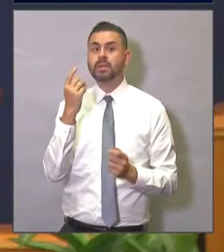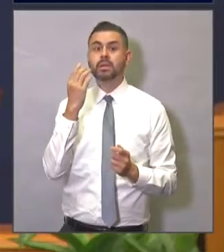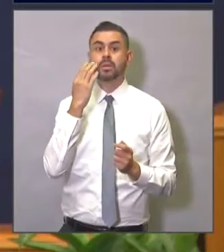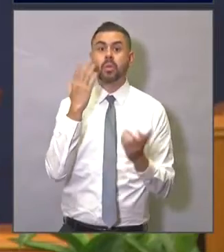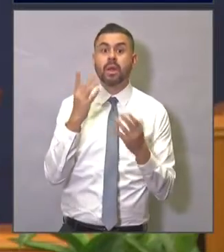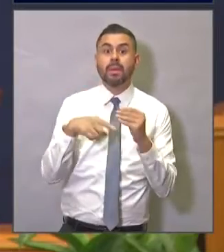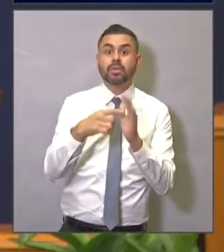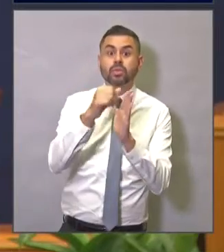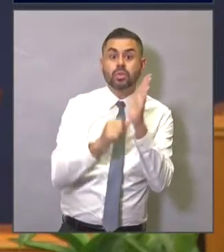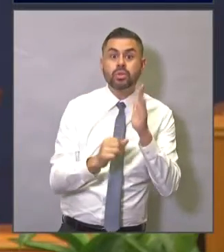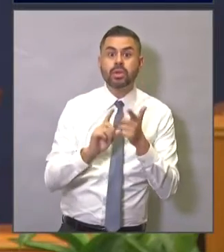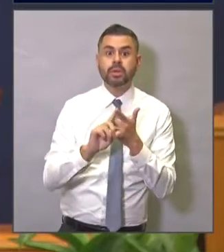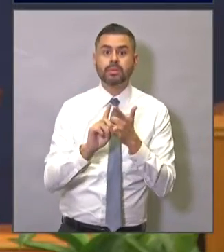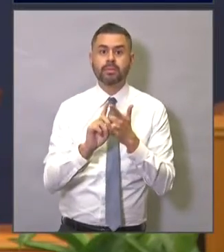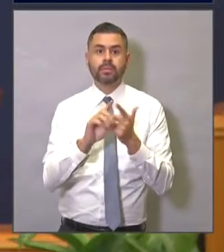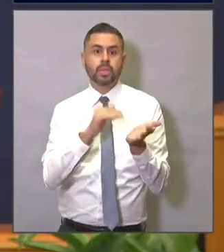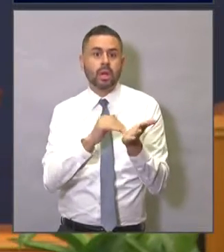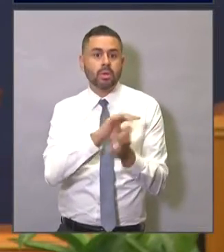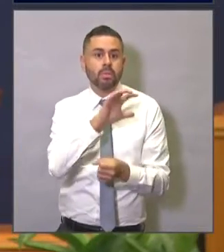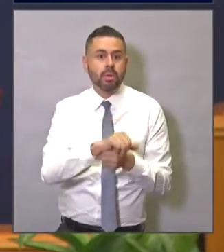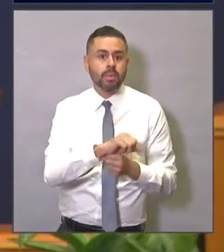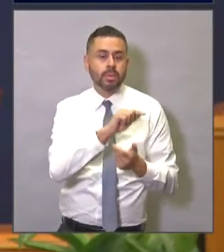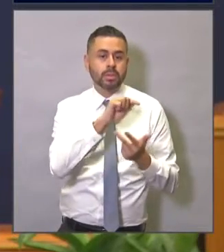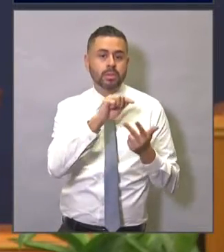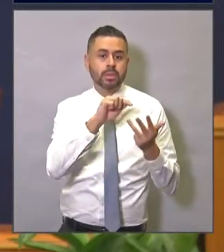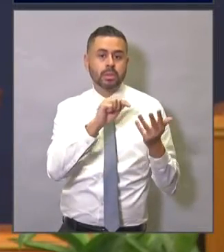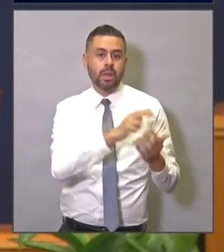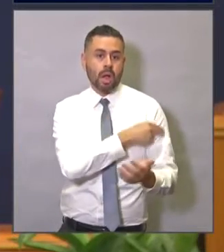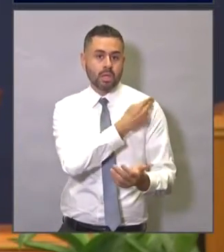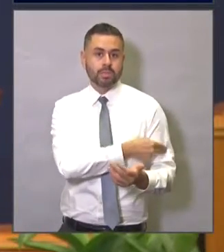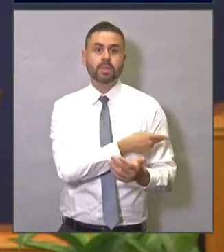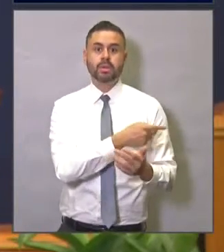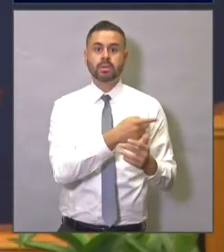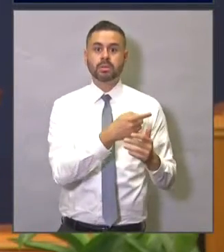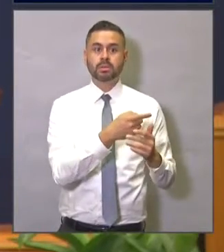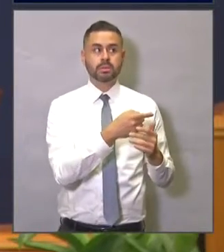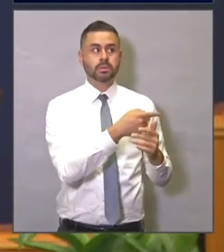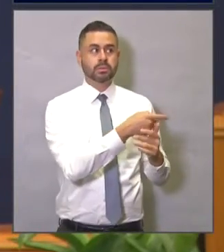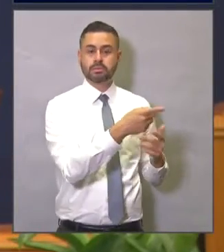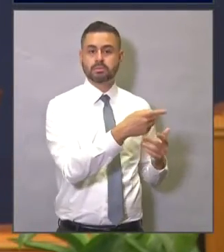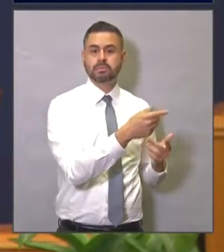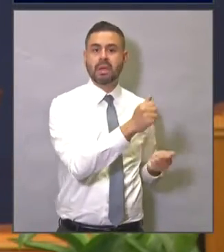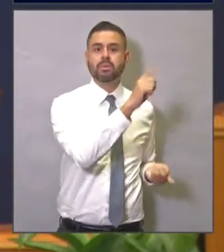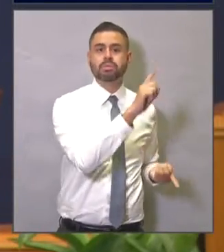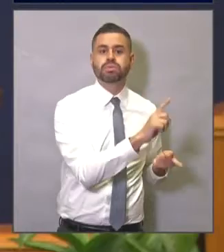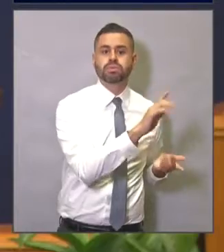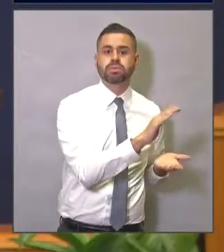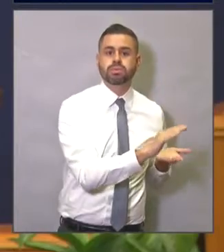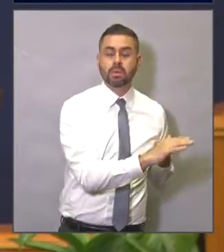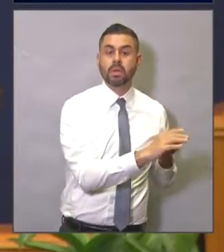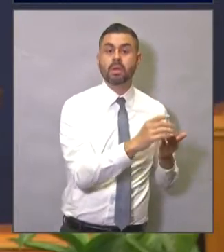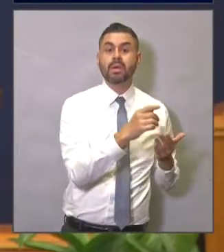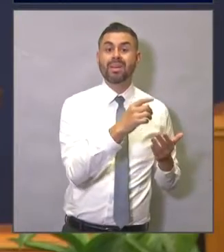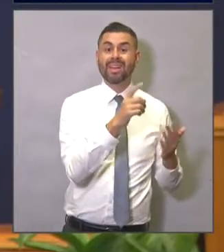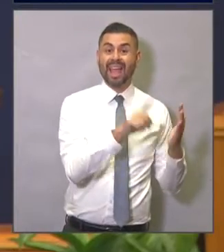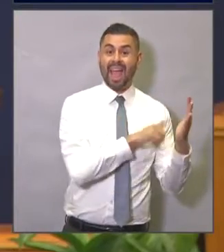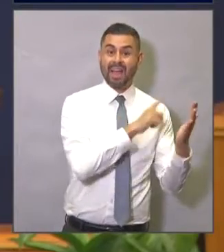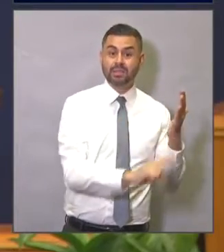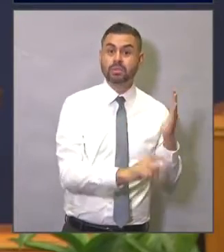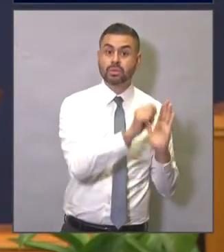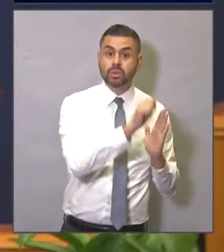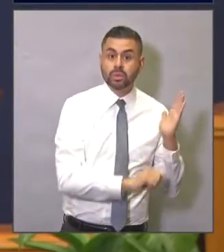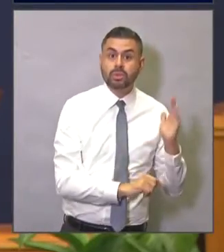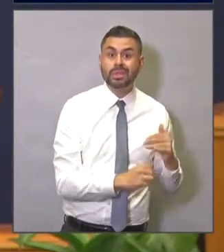and procedures and outpatient visits that those hospitals or systems are able to perform. They cancel non-essential